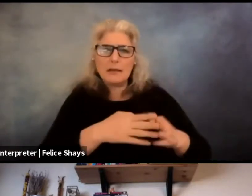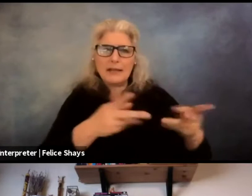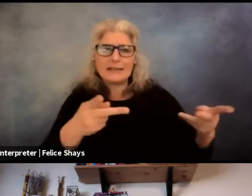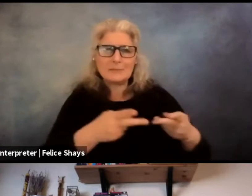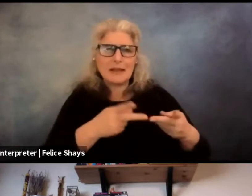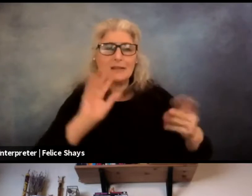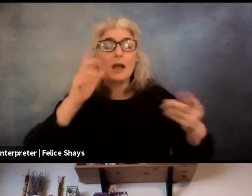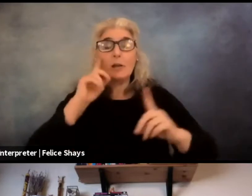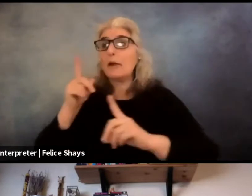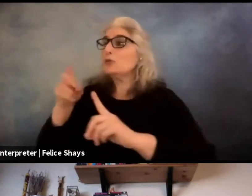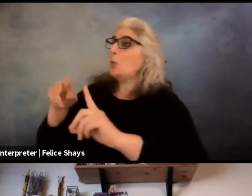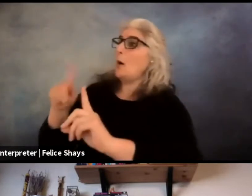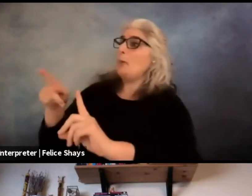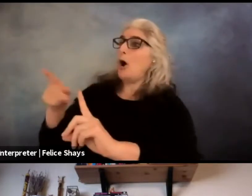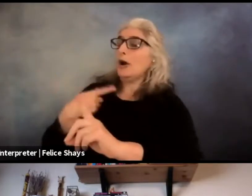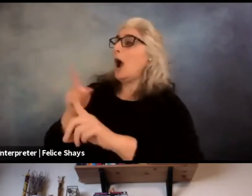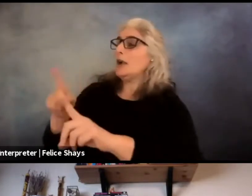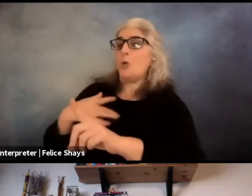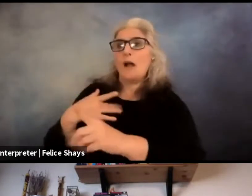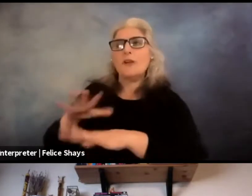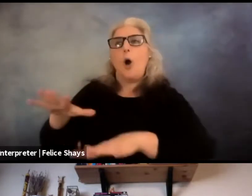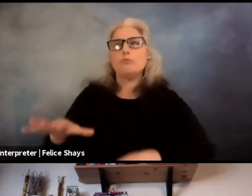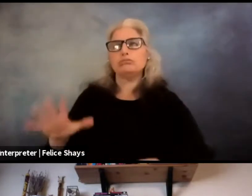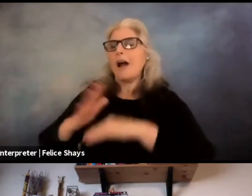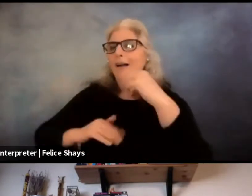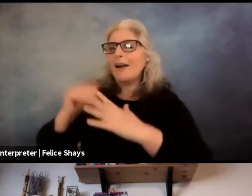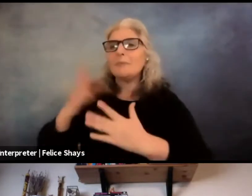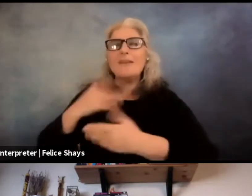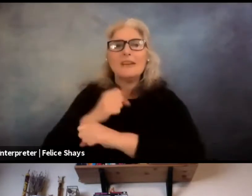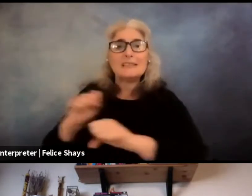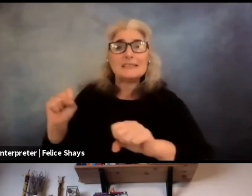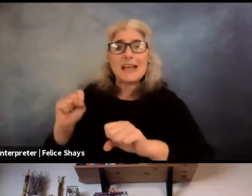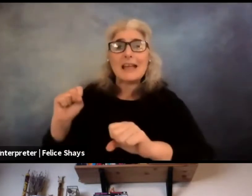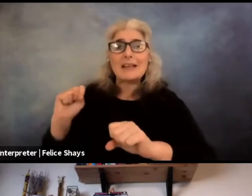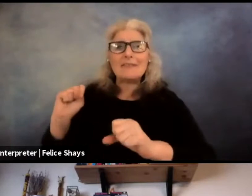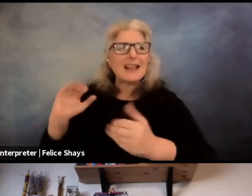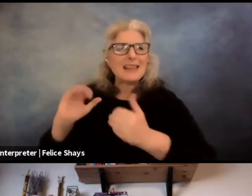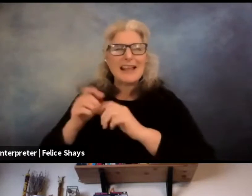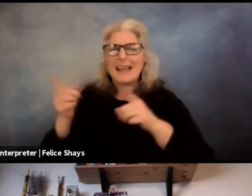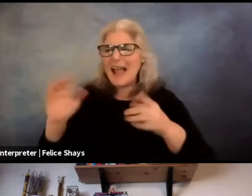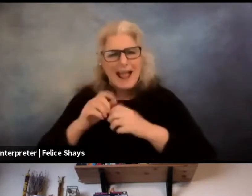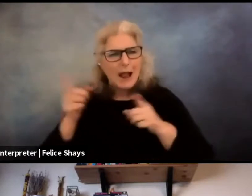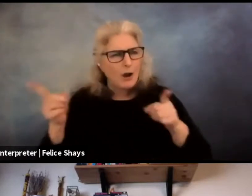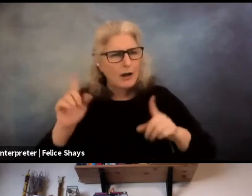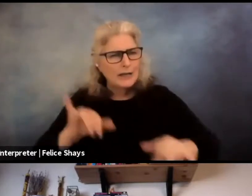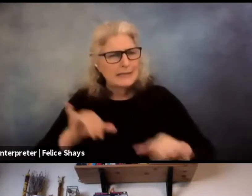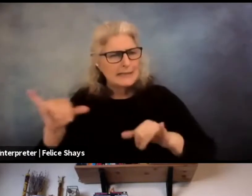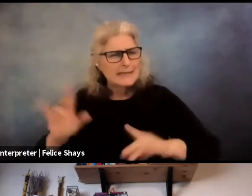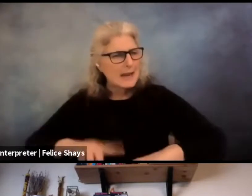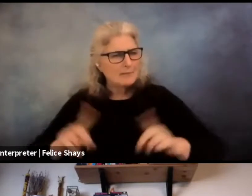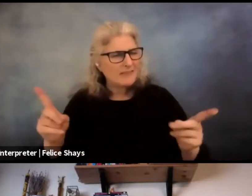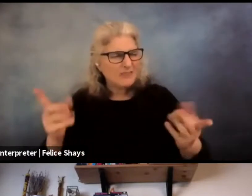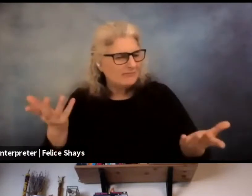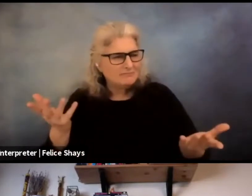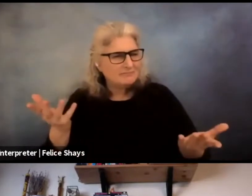like, where I feel safe, and where I would go like meet my friends at. Like what are like why do these two